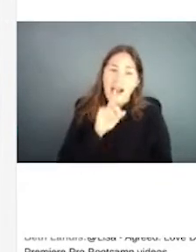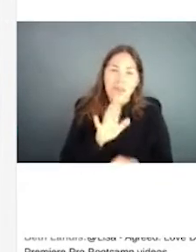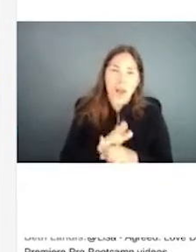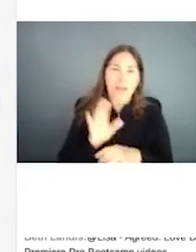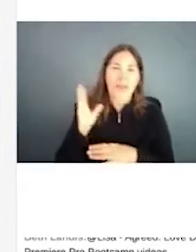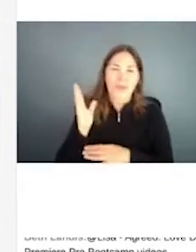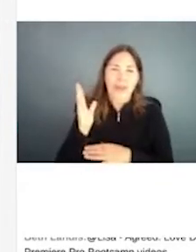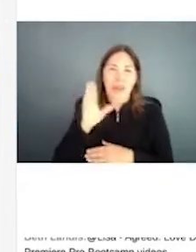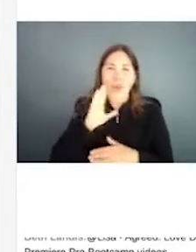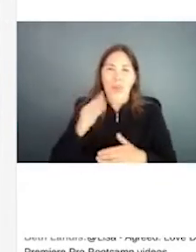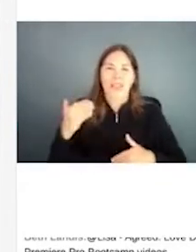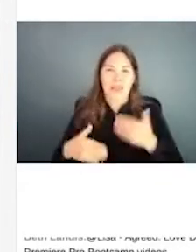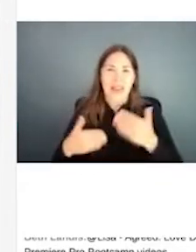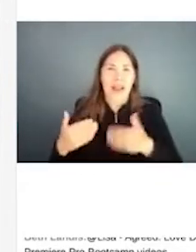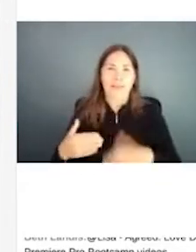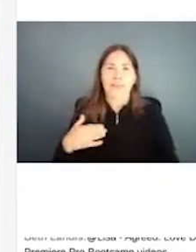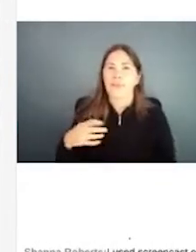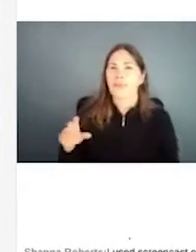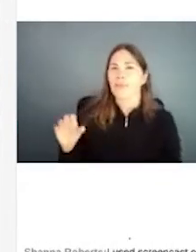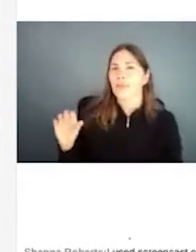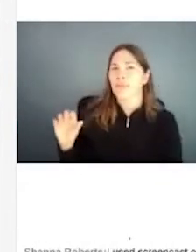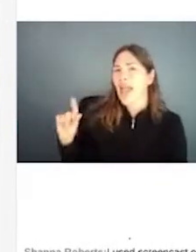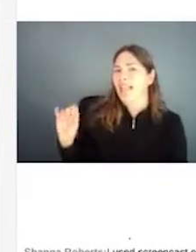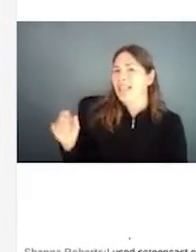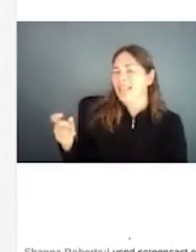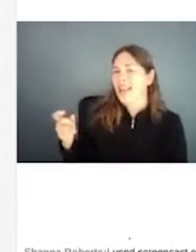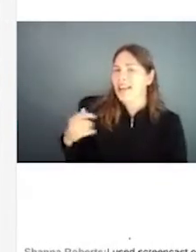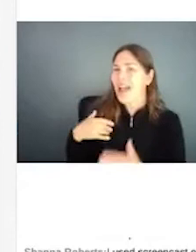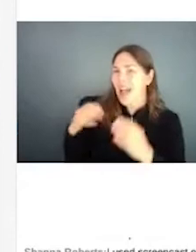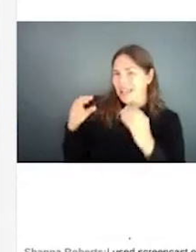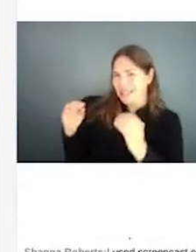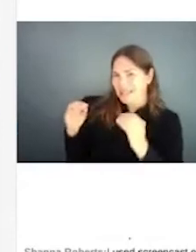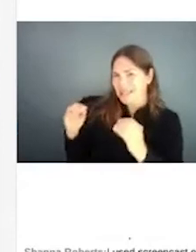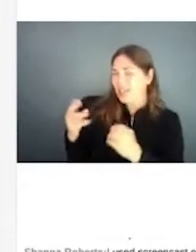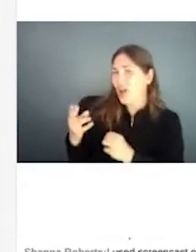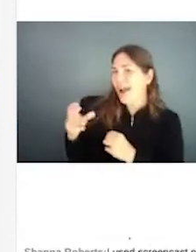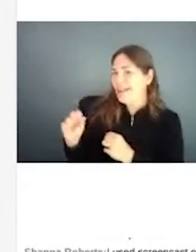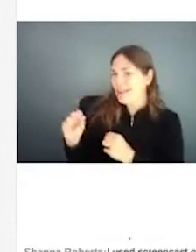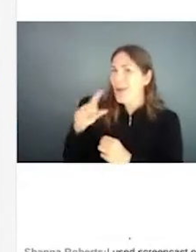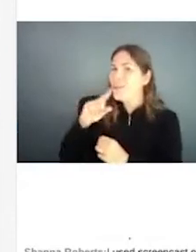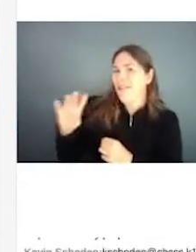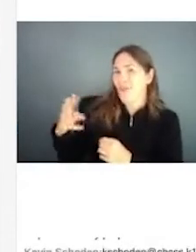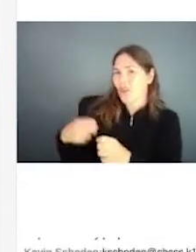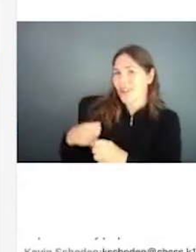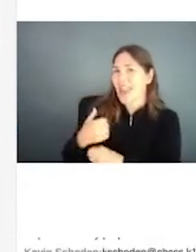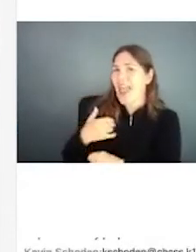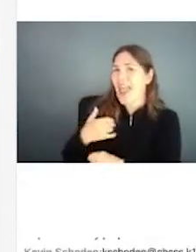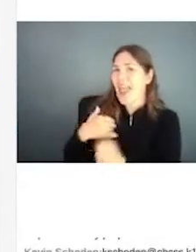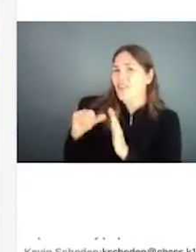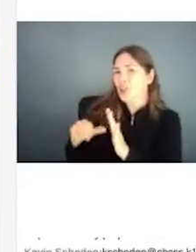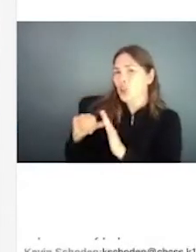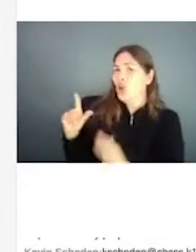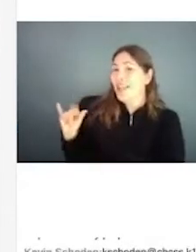presentation will speed up. But Dennis, I teach out at Ashley High School. This is my 4th year of teaching. I've got a YouTube link I can post in